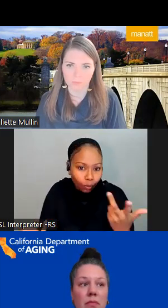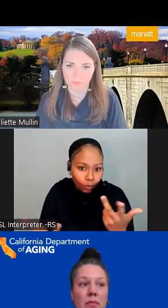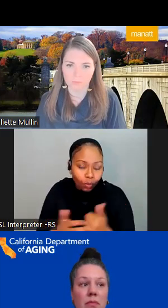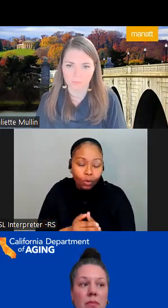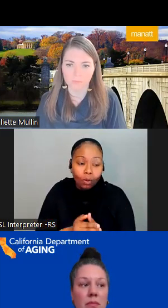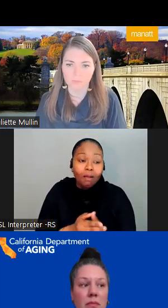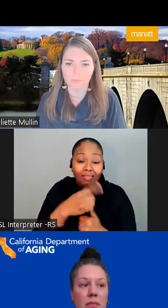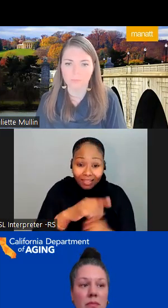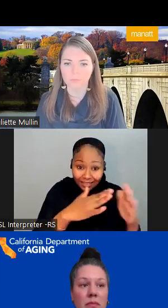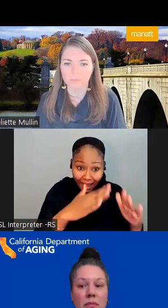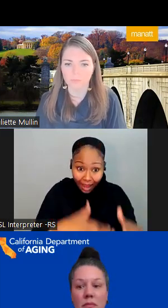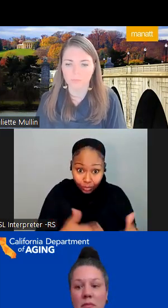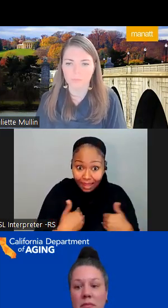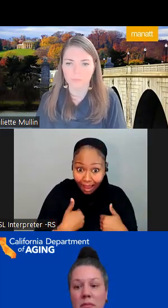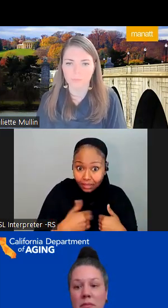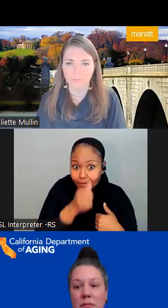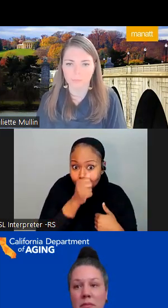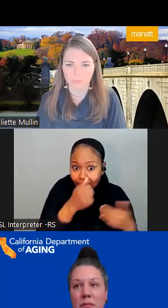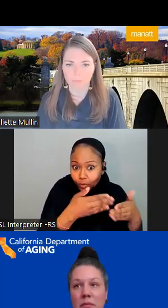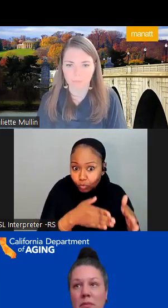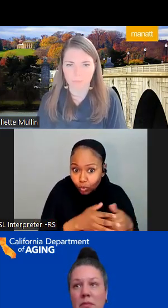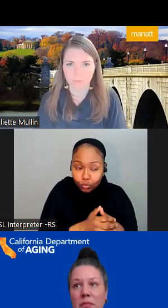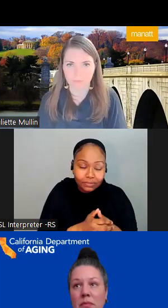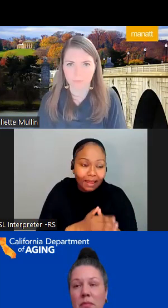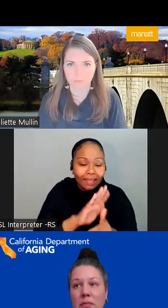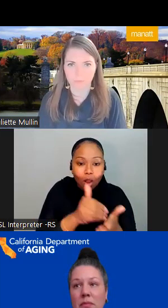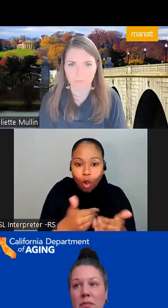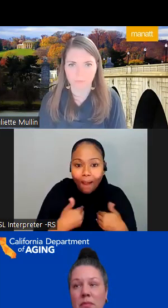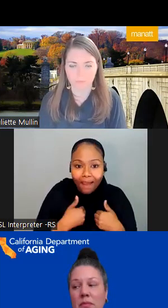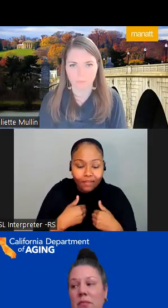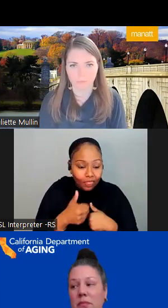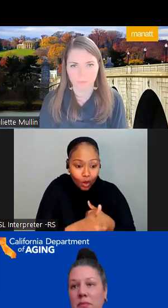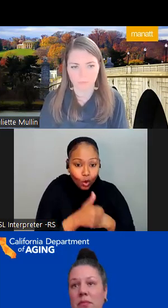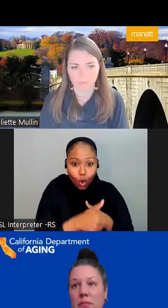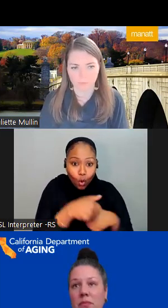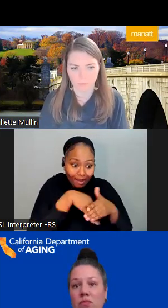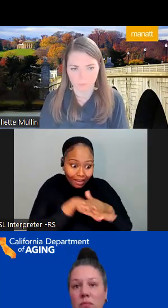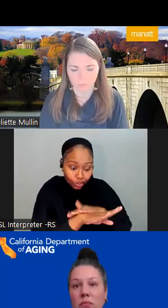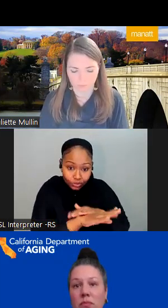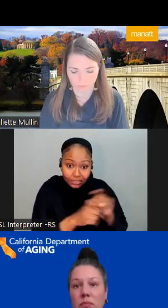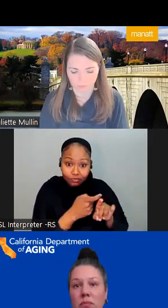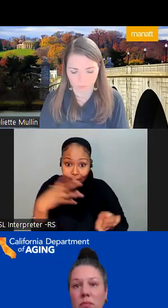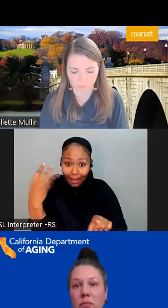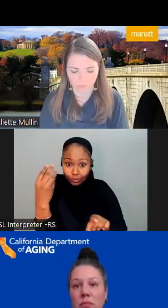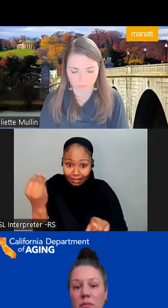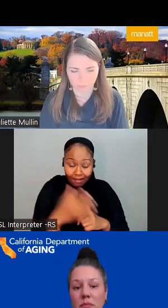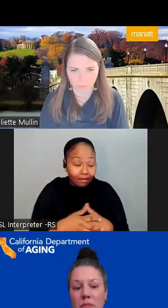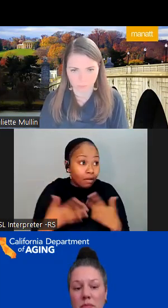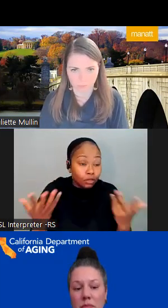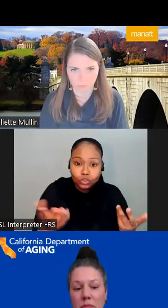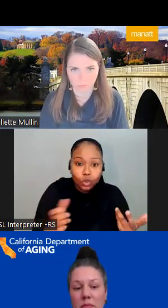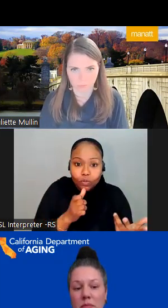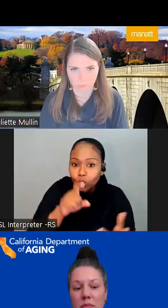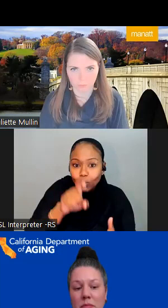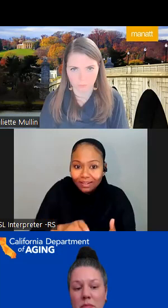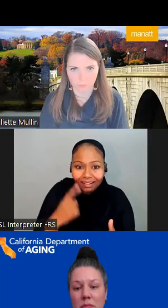house also has private rooms. That all have their own entrances to go from the outdoors. So there is no need